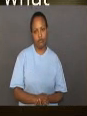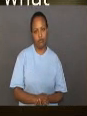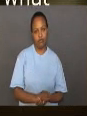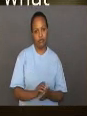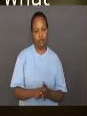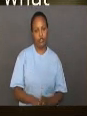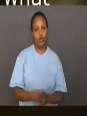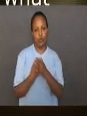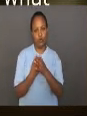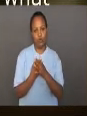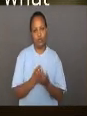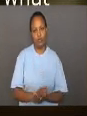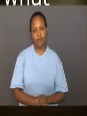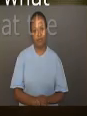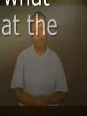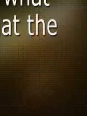Begin.